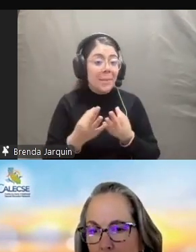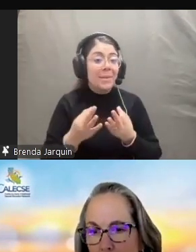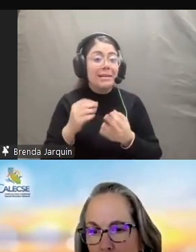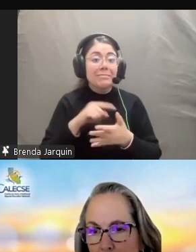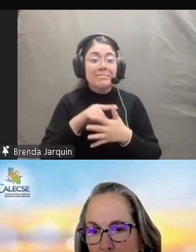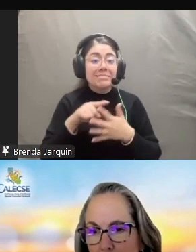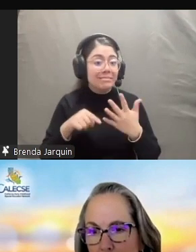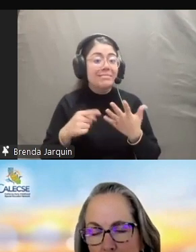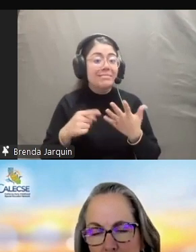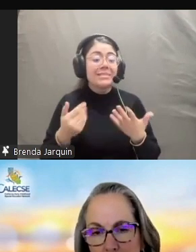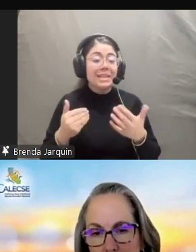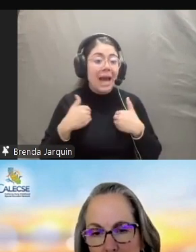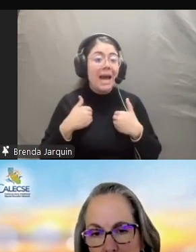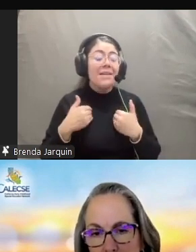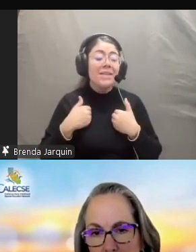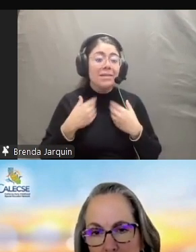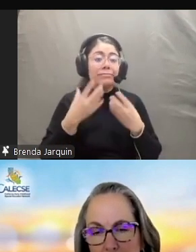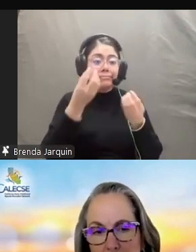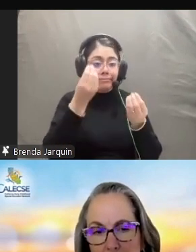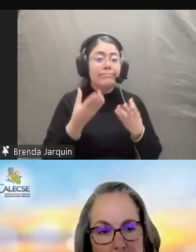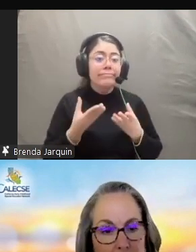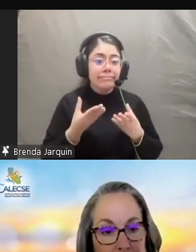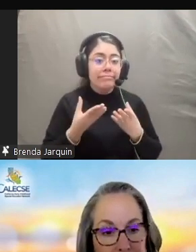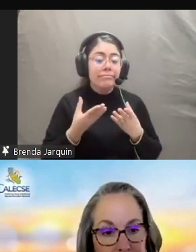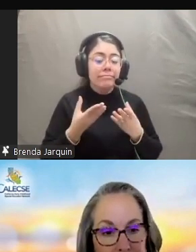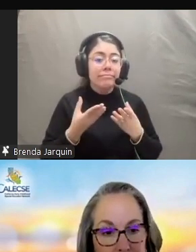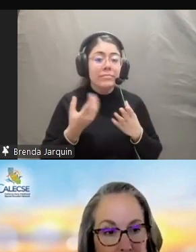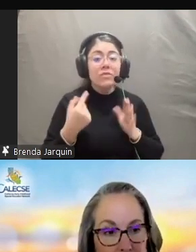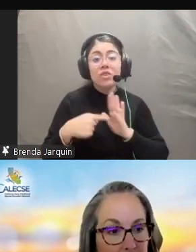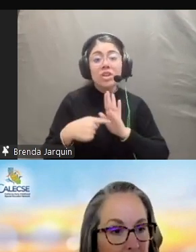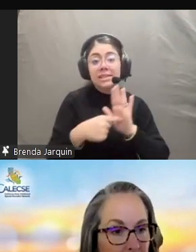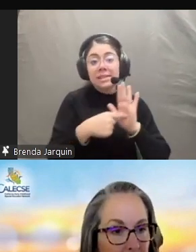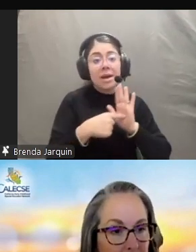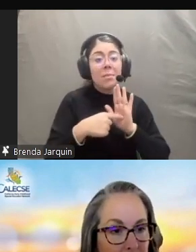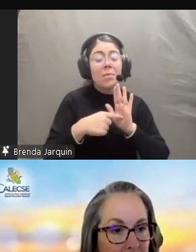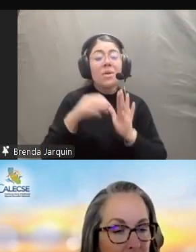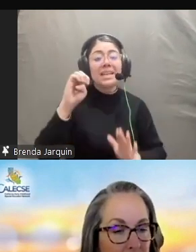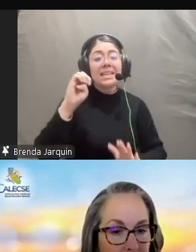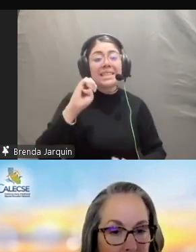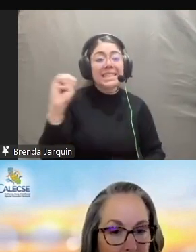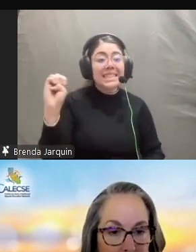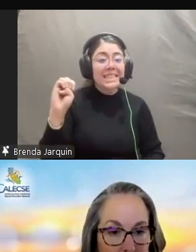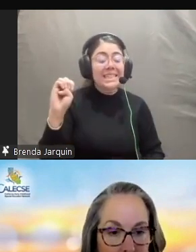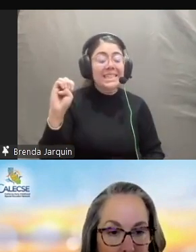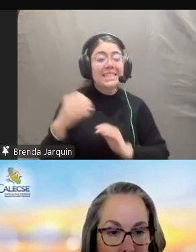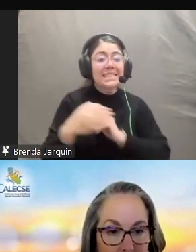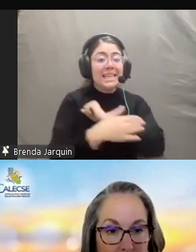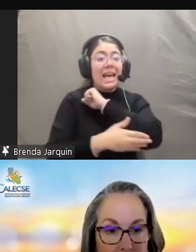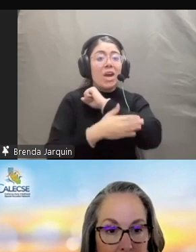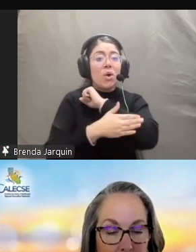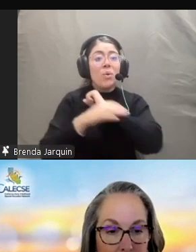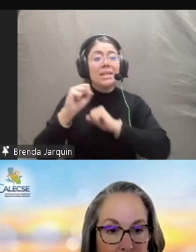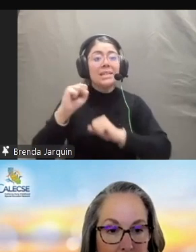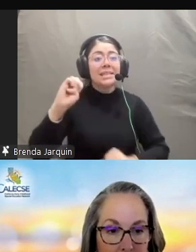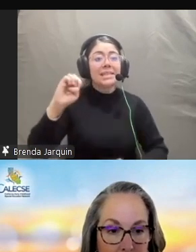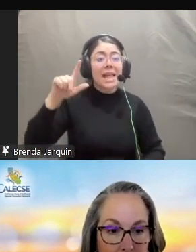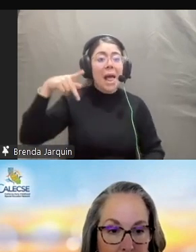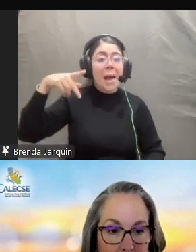to this work informally, for example, in East County SELPA or Special Education Local Plan